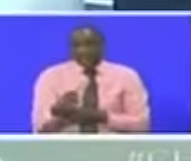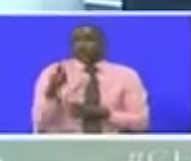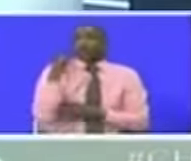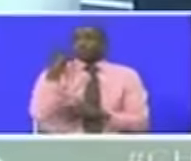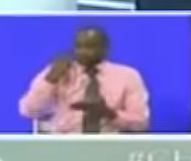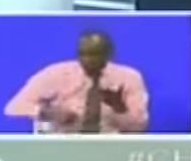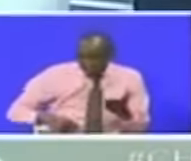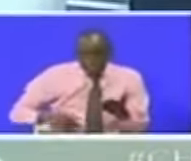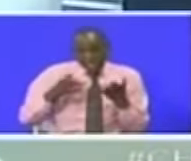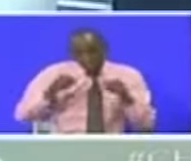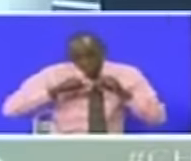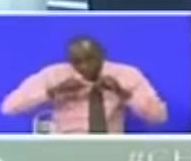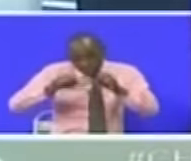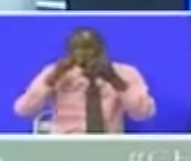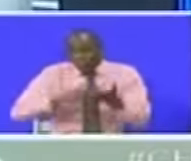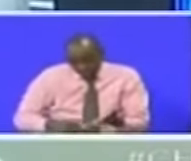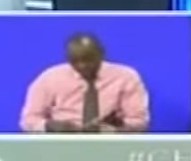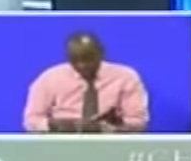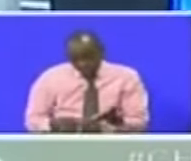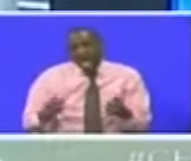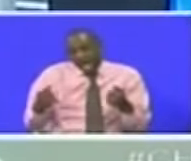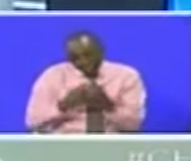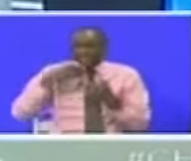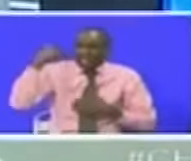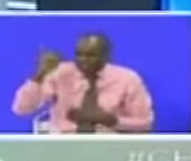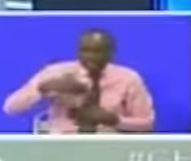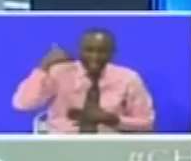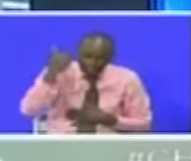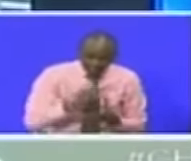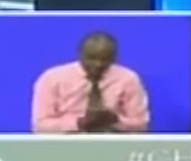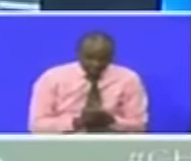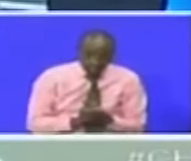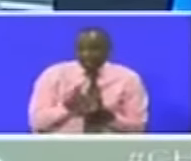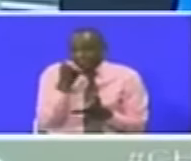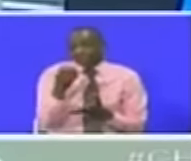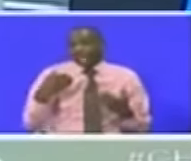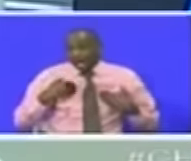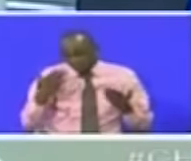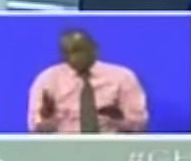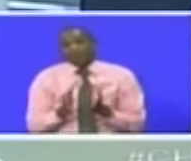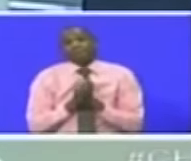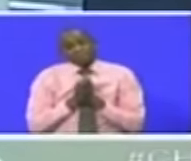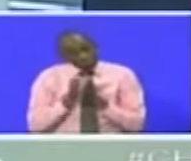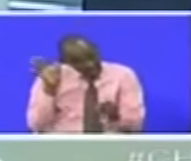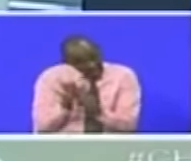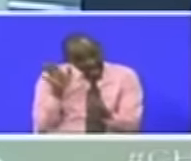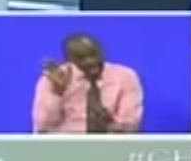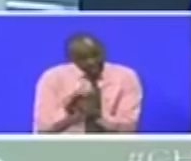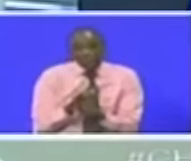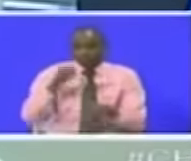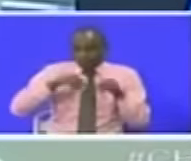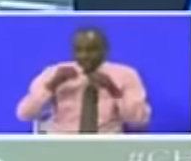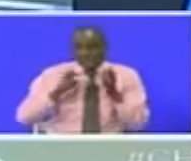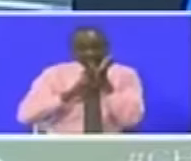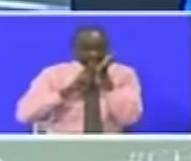now continuous, and this happens on a daily basis. Other than that, of course, we had the mass voter registration exercise that took place in